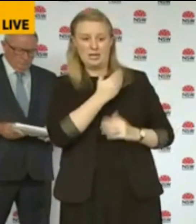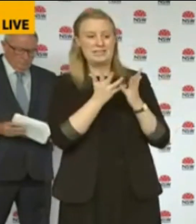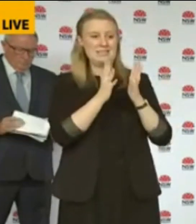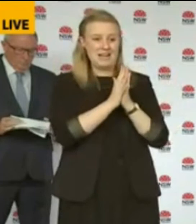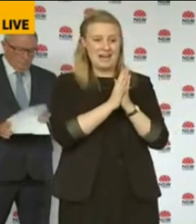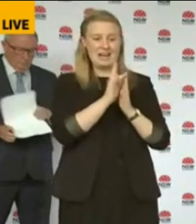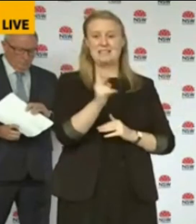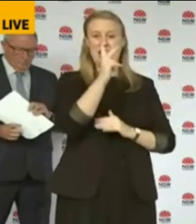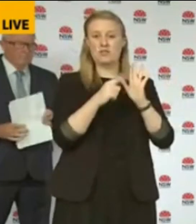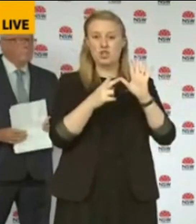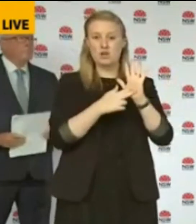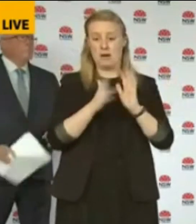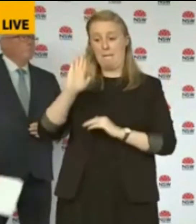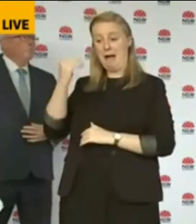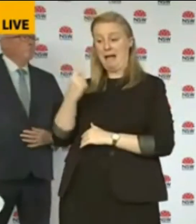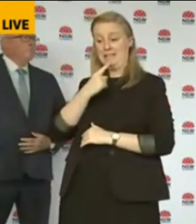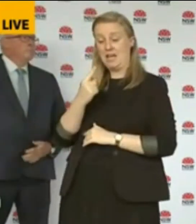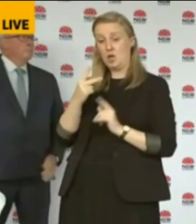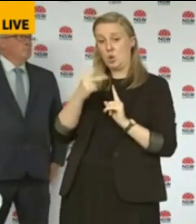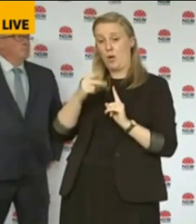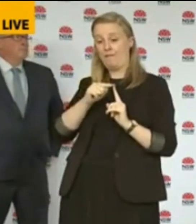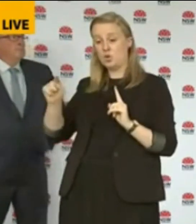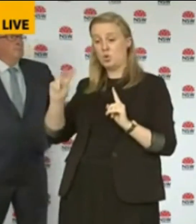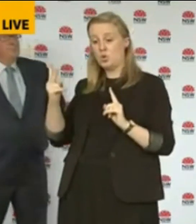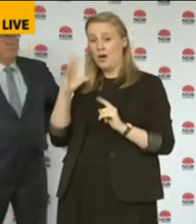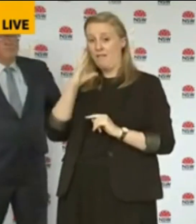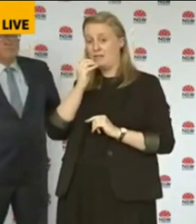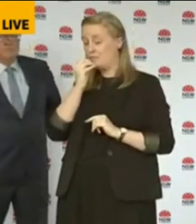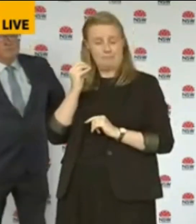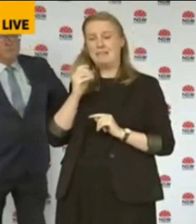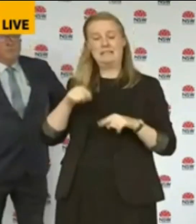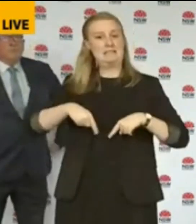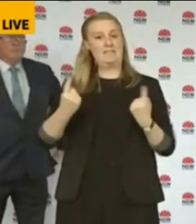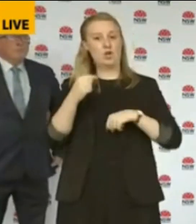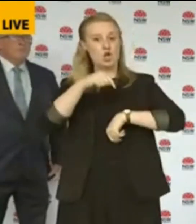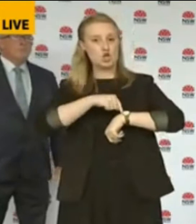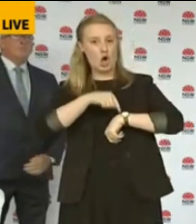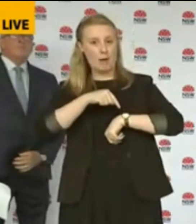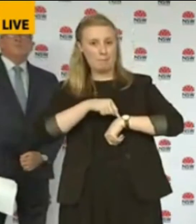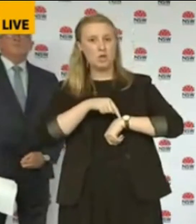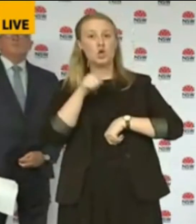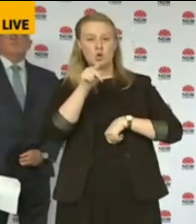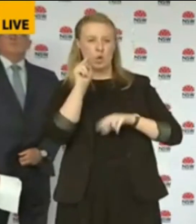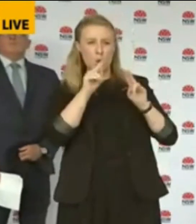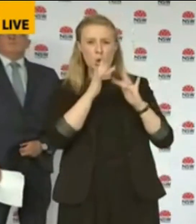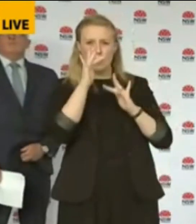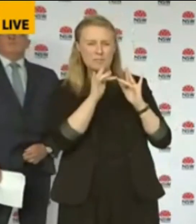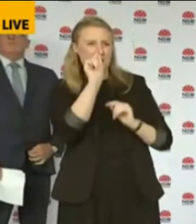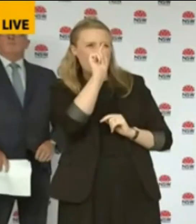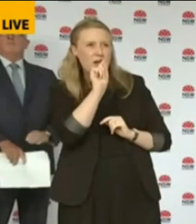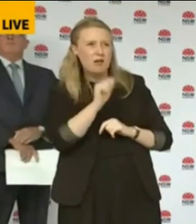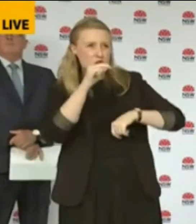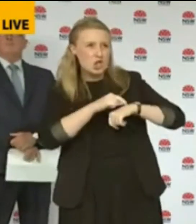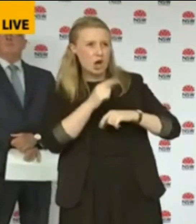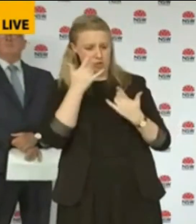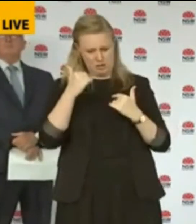the 12 p.m. to 2 p.m. as reported last night, you are a close contact and must get tested and isolate for 14 days